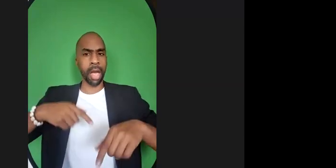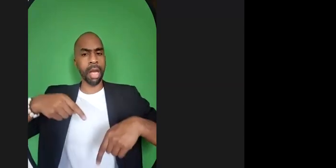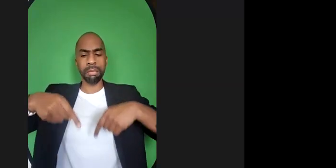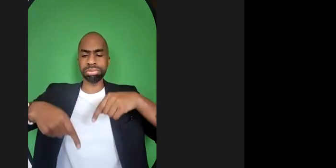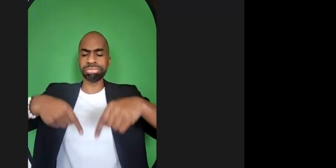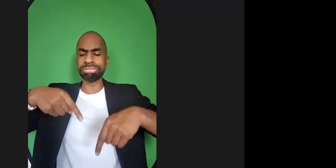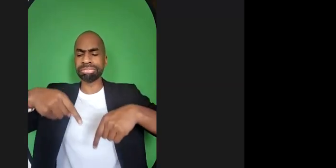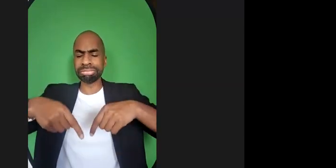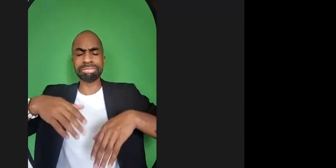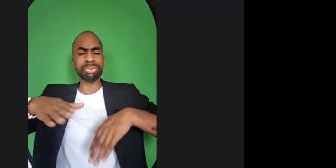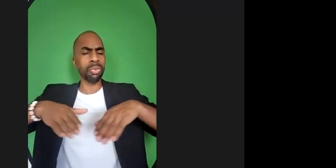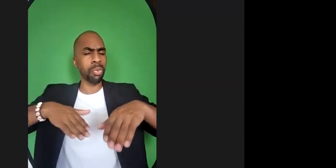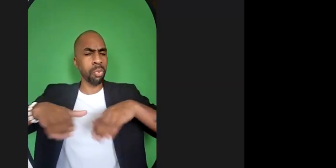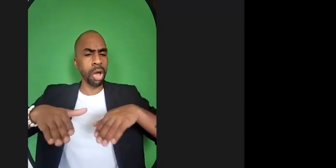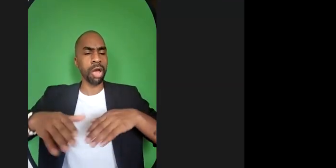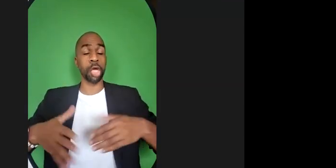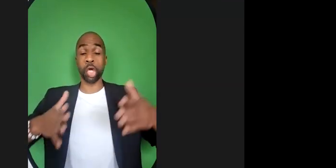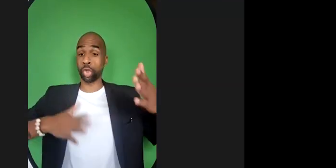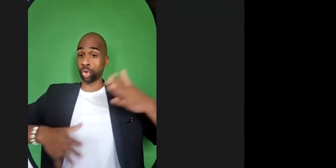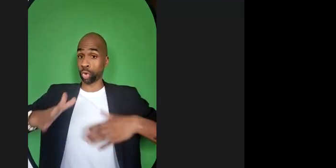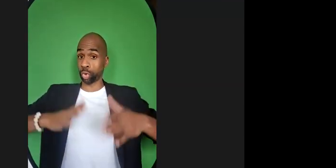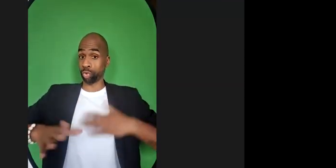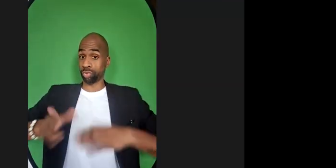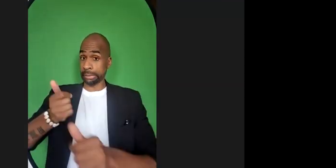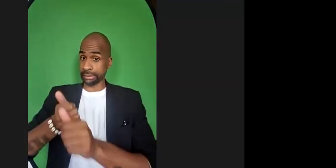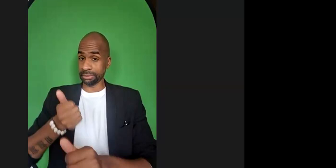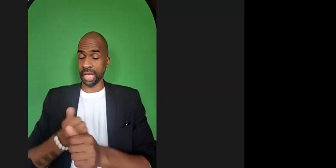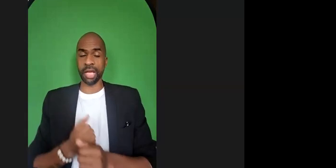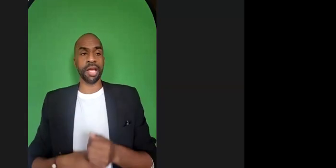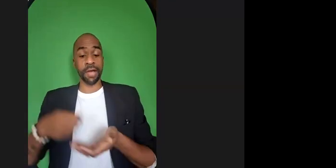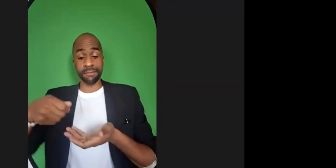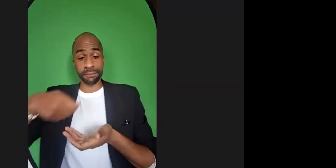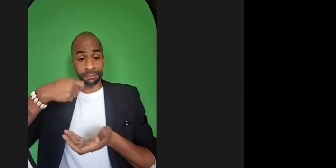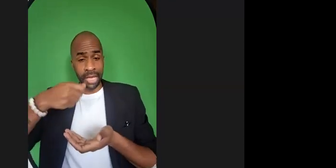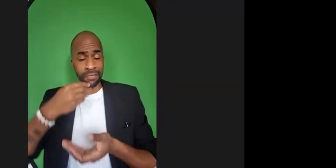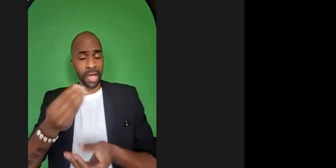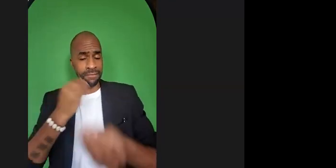dress oneself, feed oneself, all those different important activities of daily living.